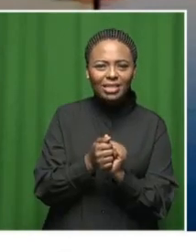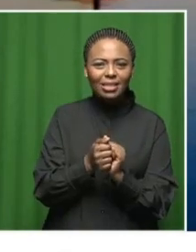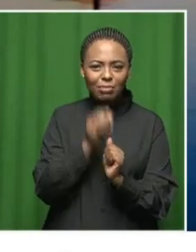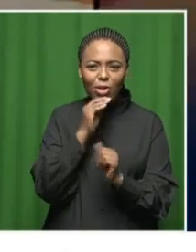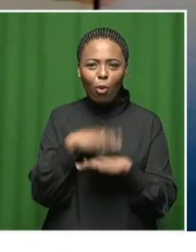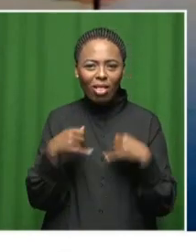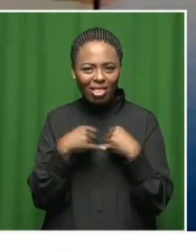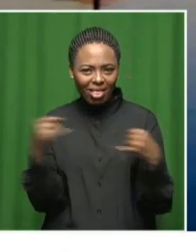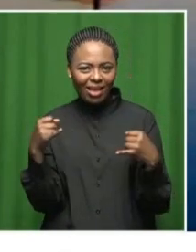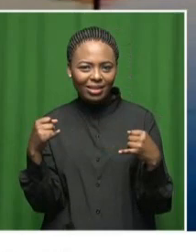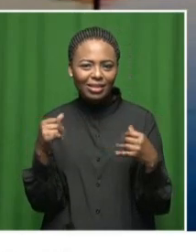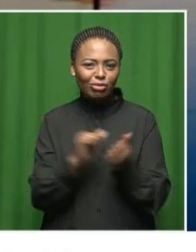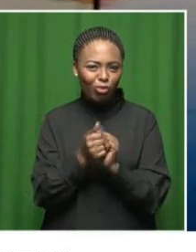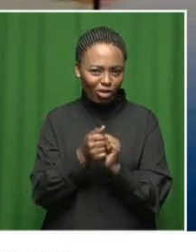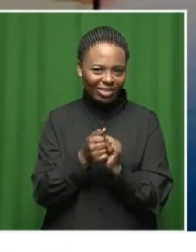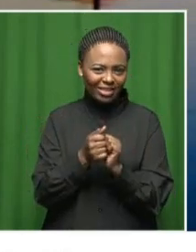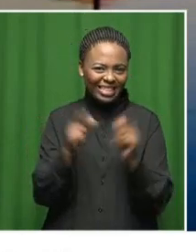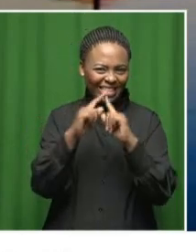and you know,